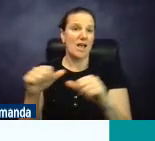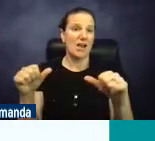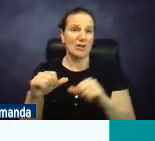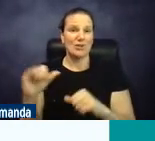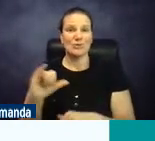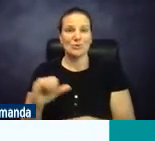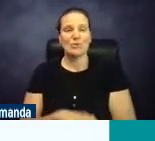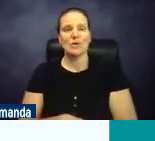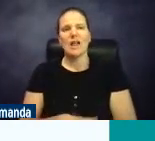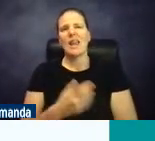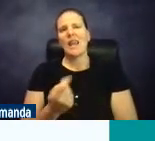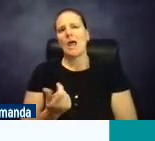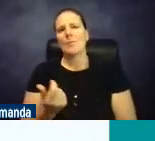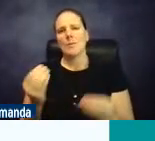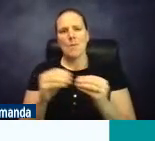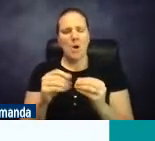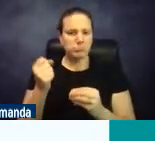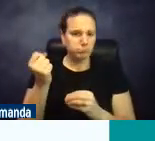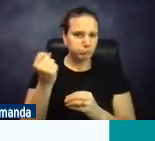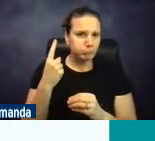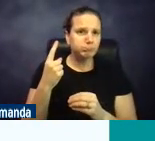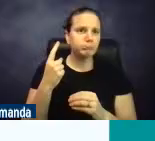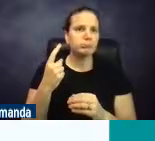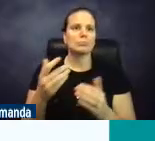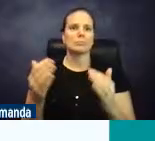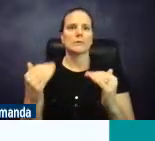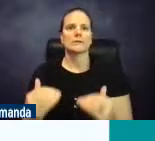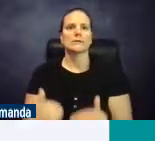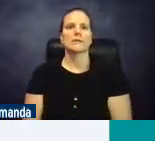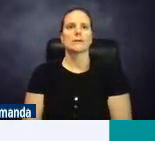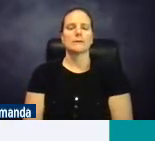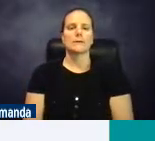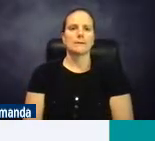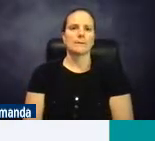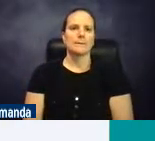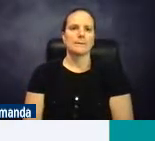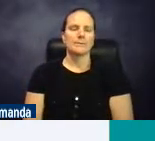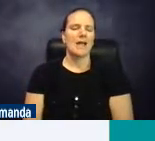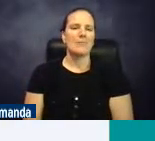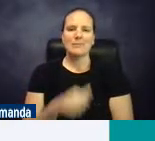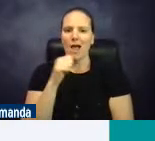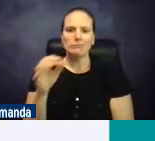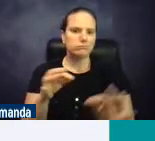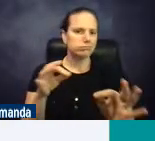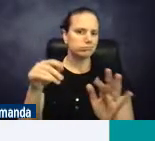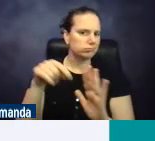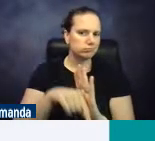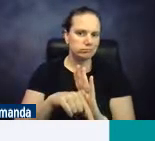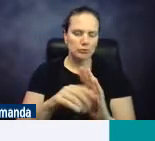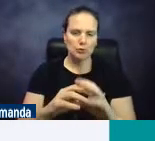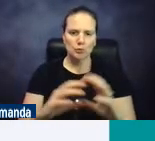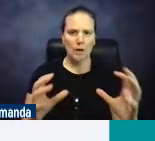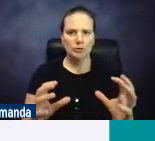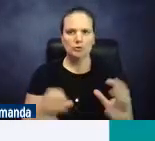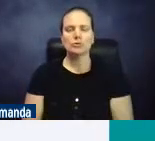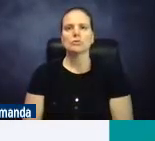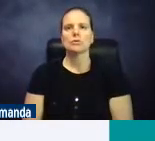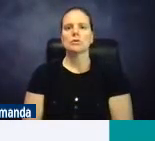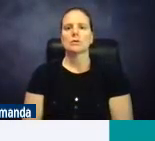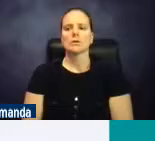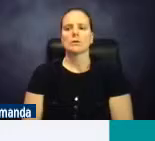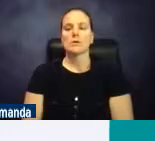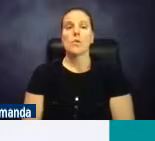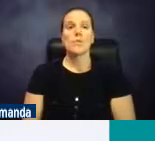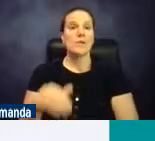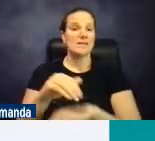a little bit more perspective. Next slide, please. Won't dwell on these too much. But the Knight